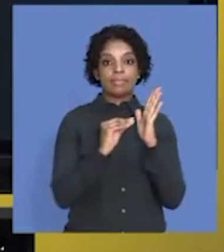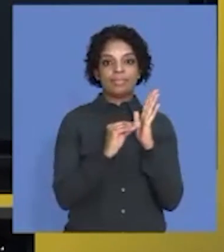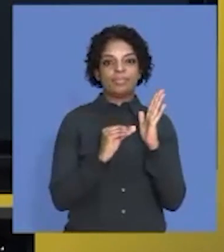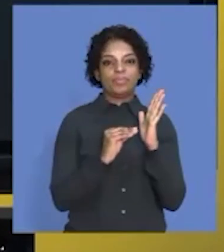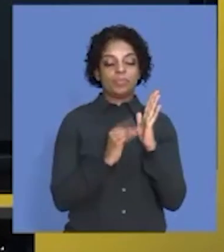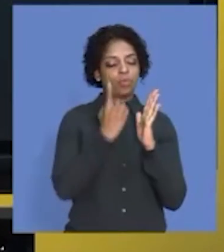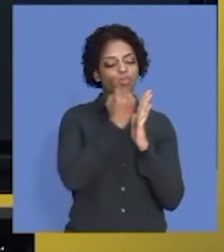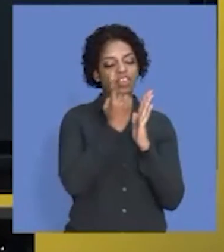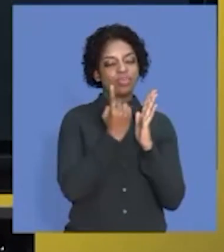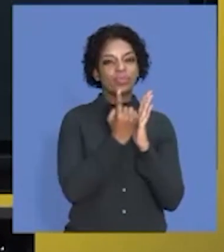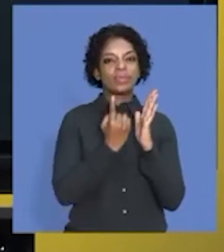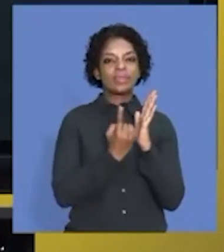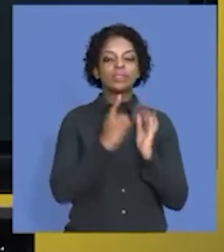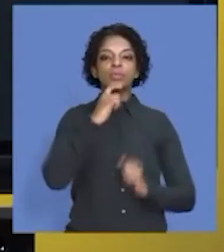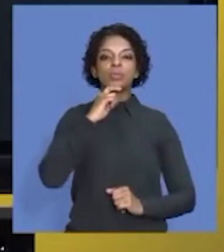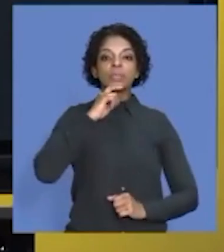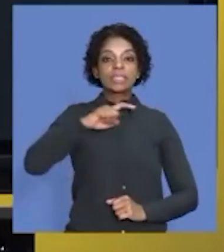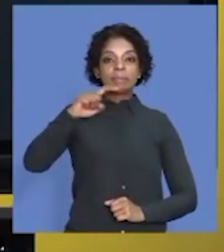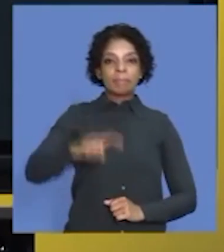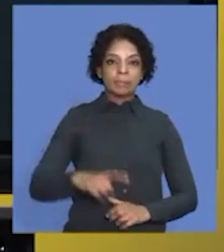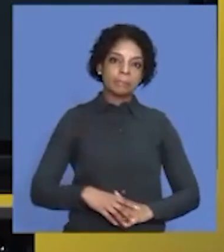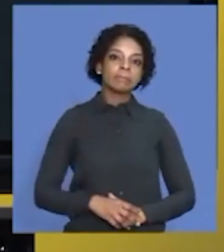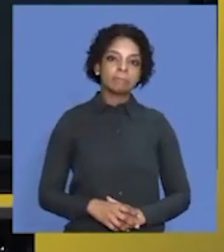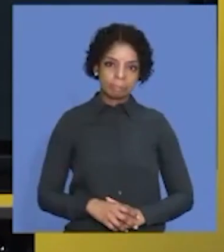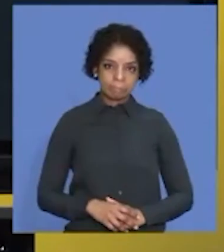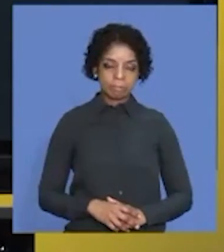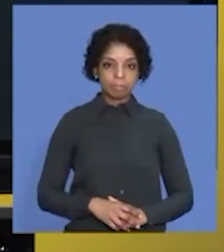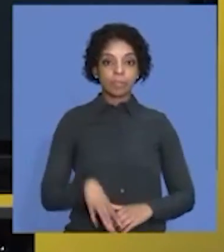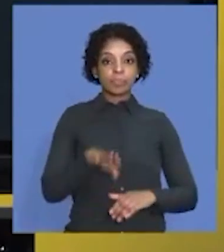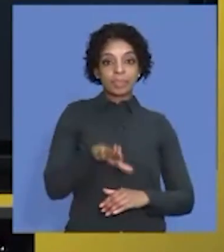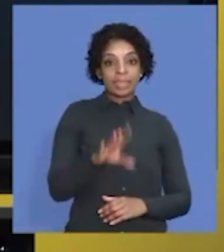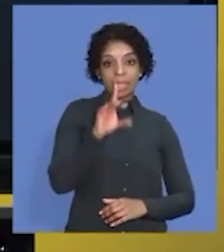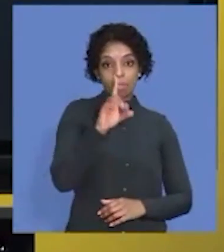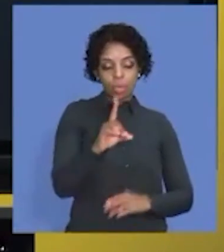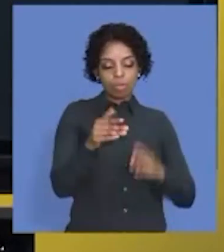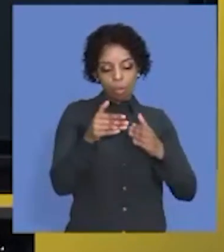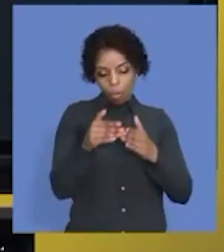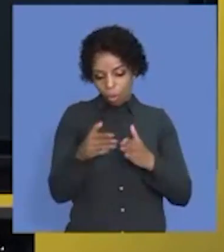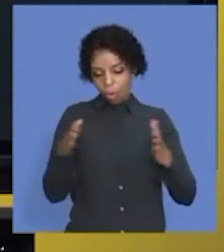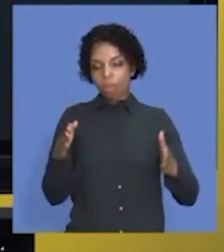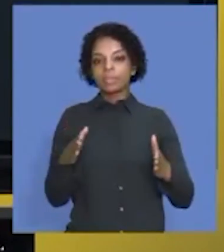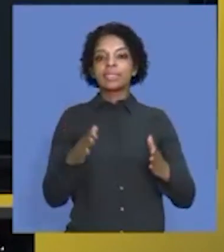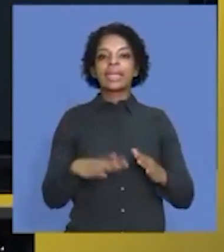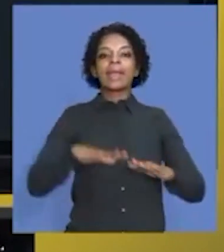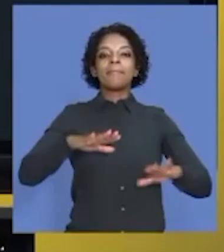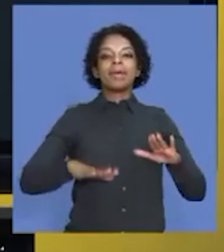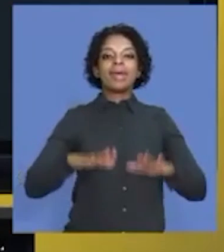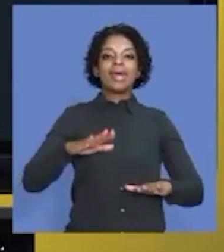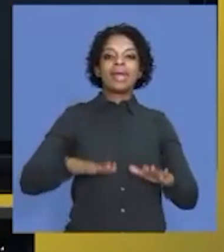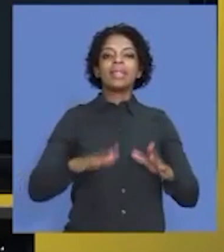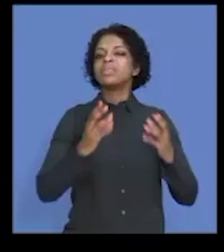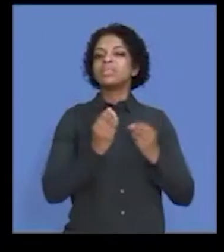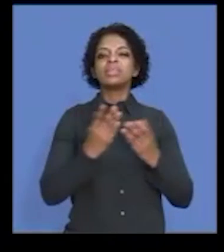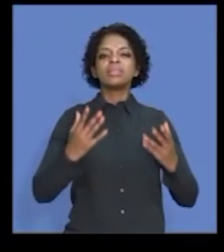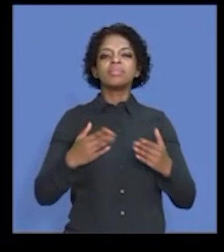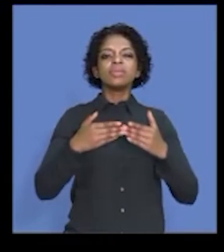number 1, opening balance. What was the balance of my loan at the beginning of the financial year? Here